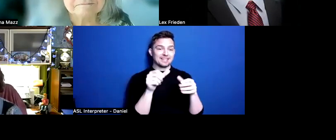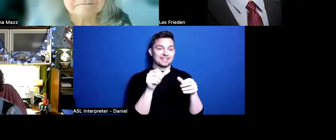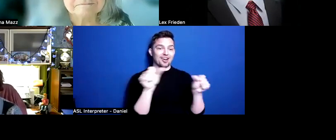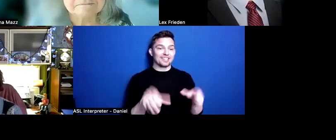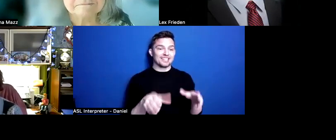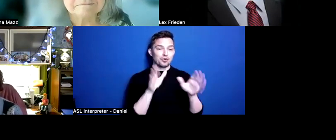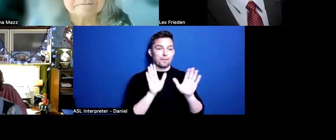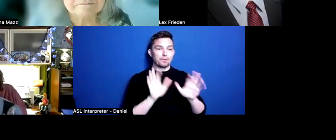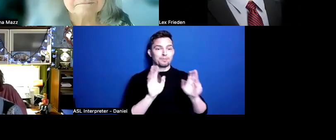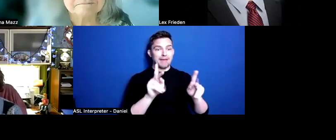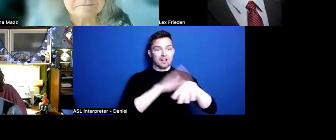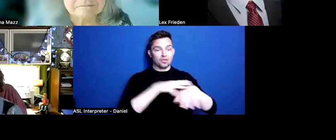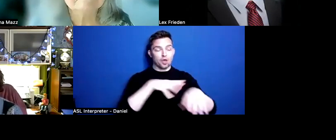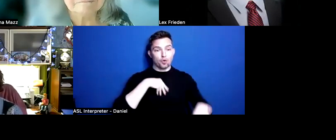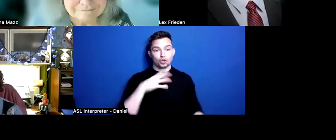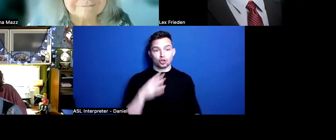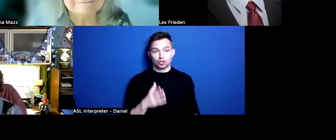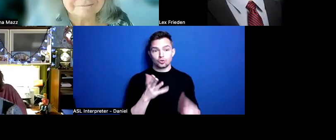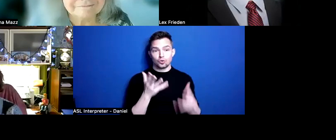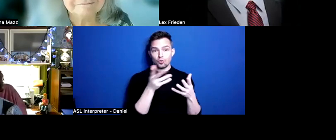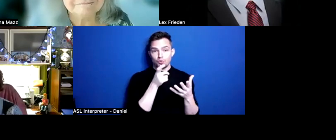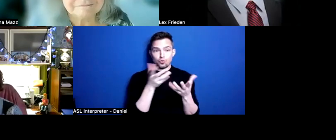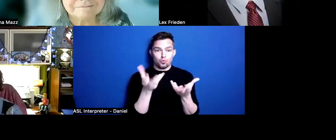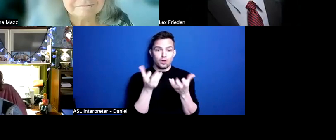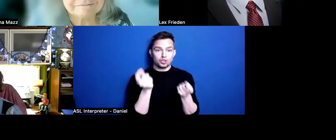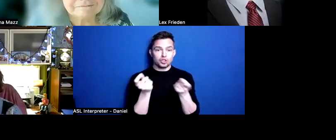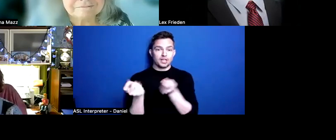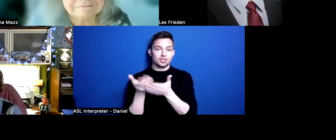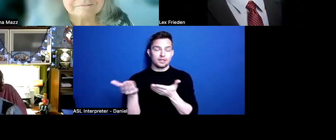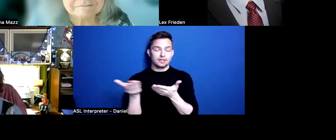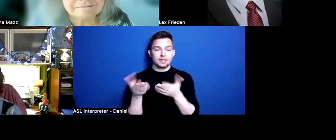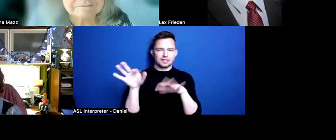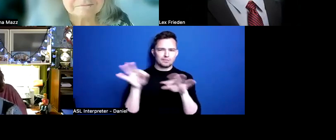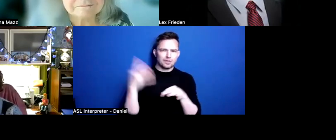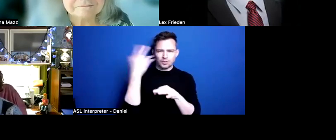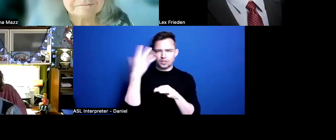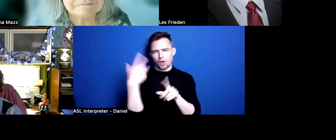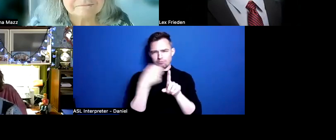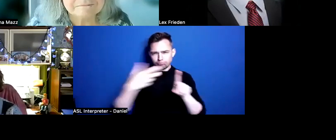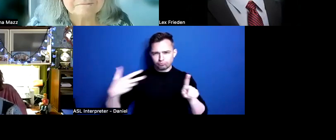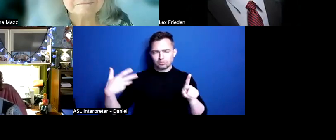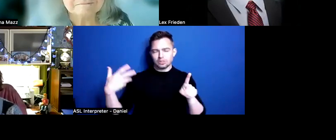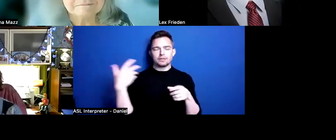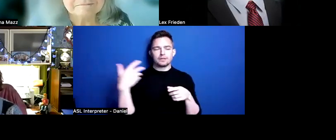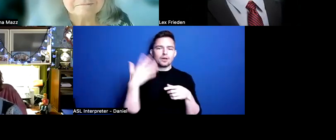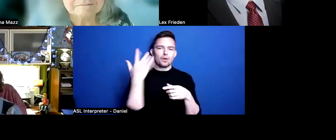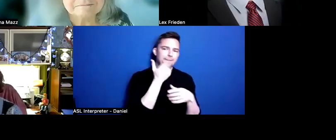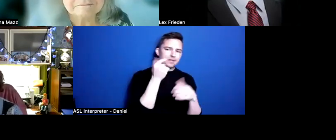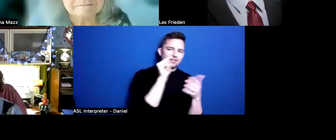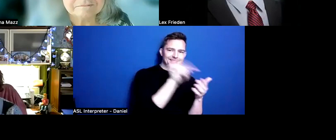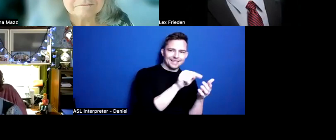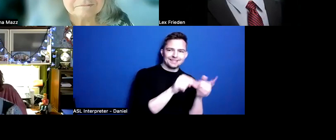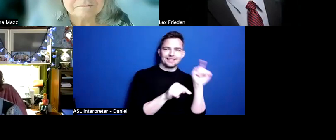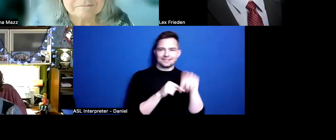the owners wanting to change things and explain to them why they need to do something, why it was better to do something. So I do know it can be